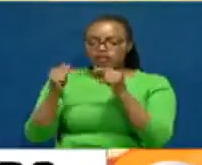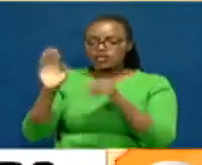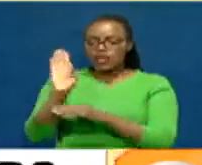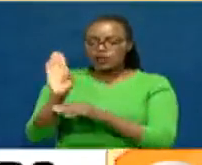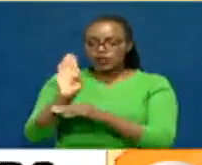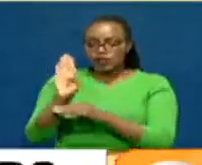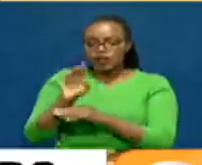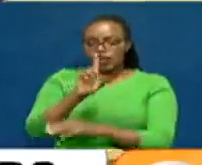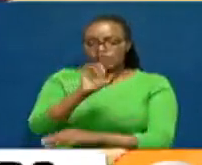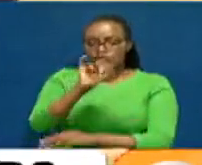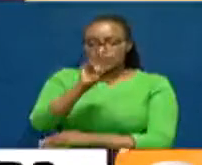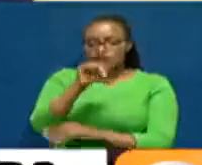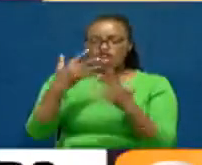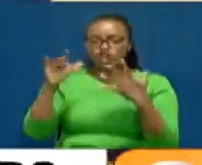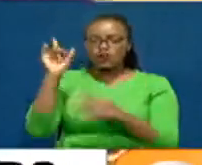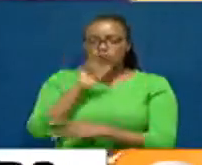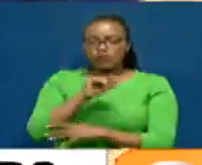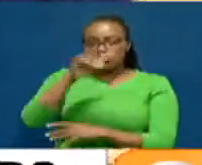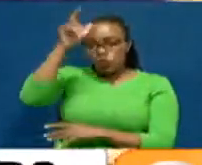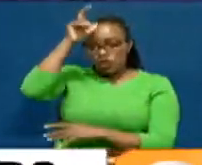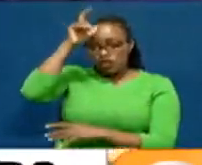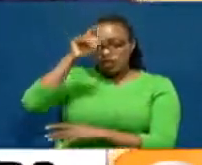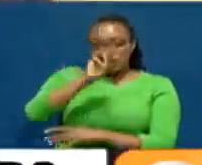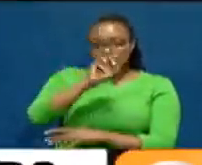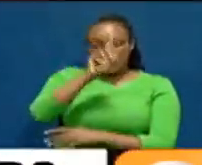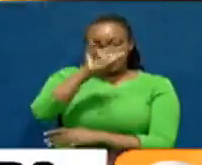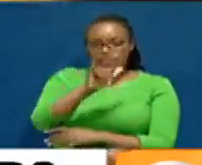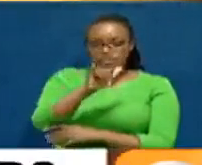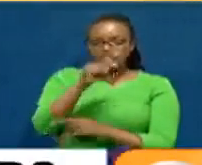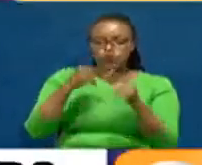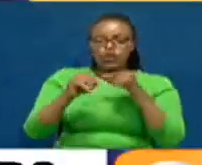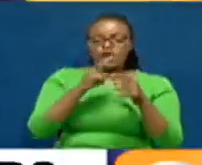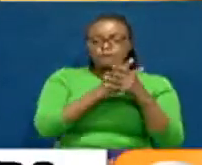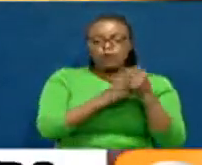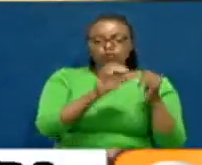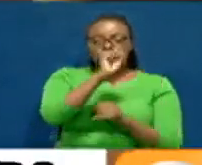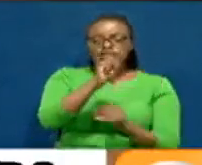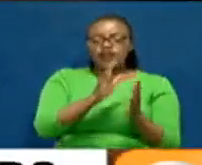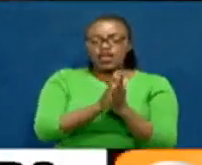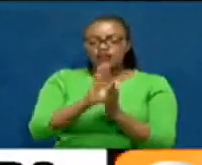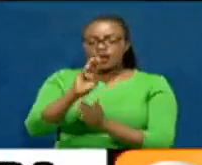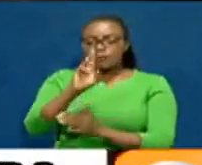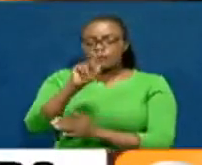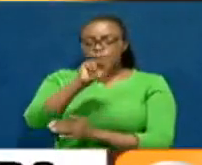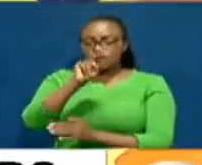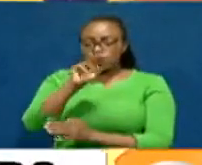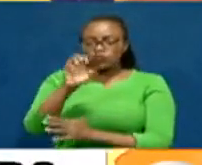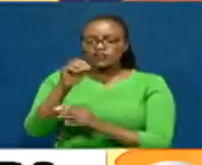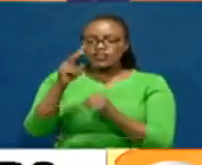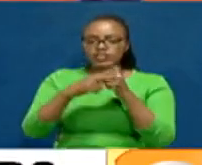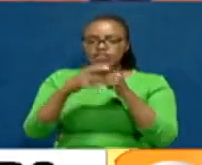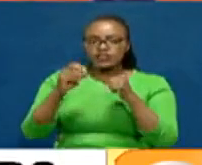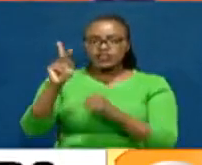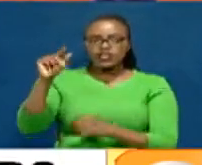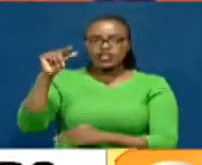Irakoze Divine and lost to Egypt's Magdi Farida to win both silver and a bronze medal in the 70-kilogram